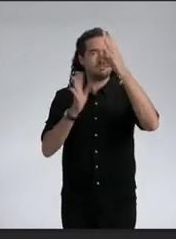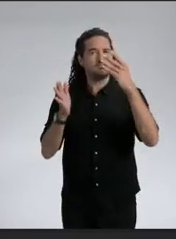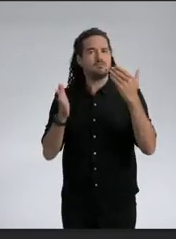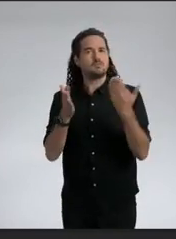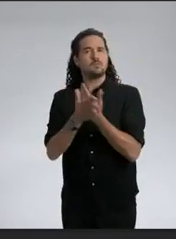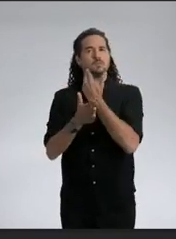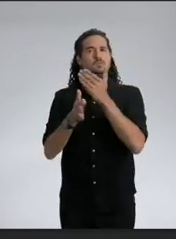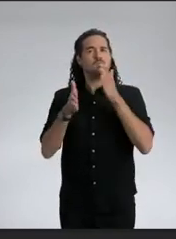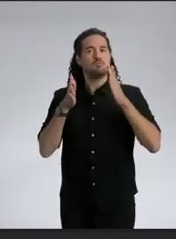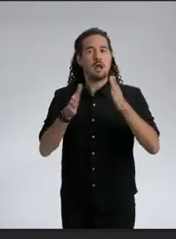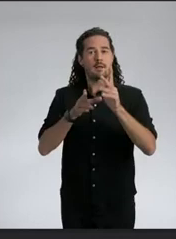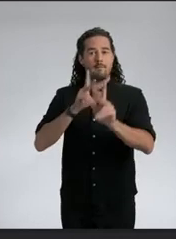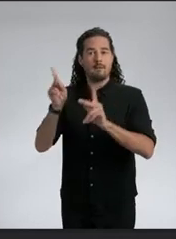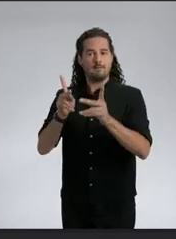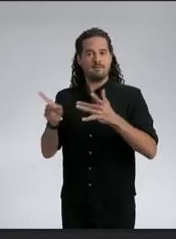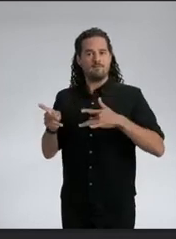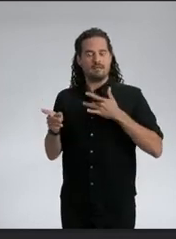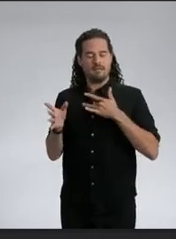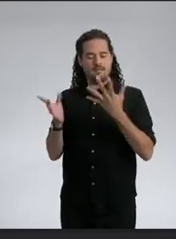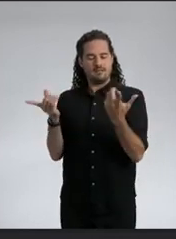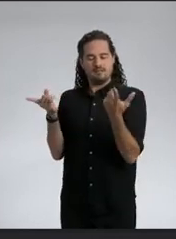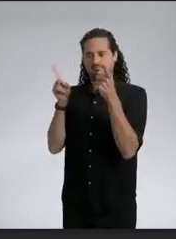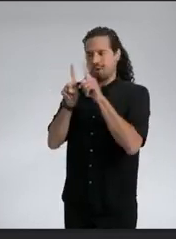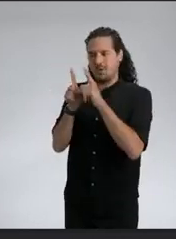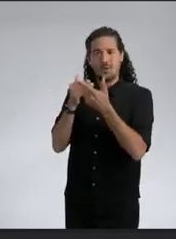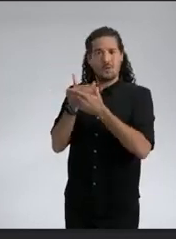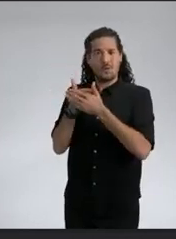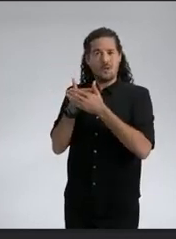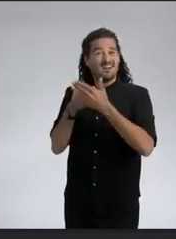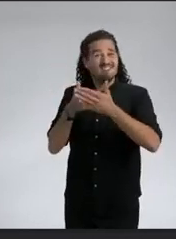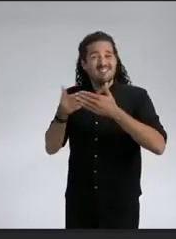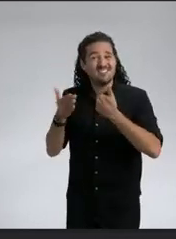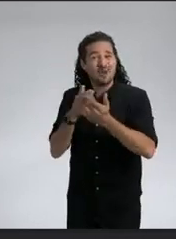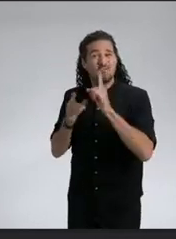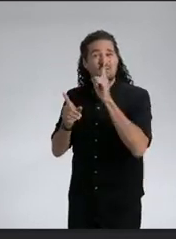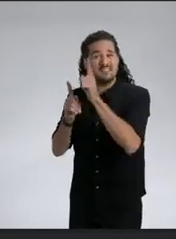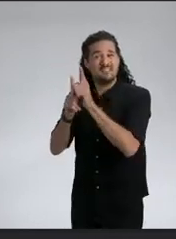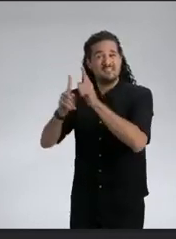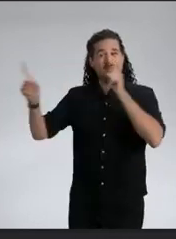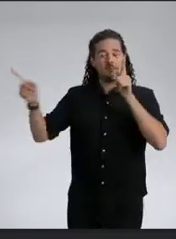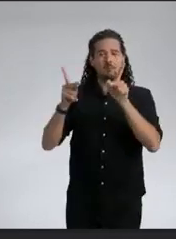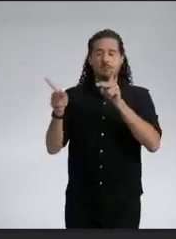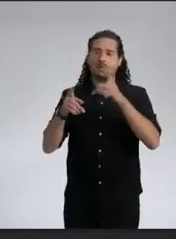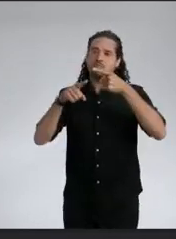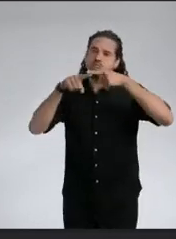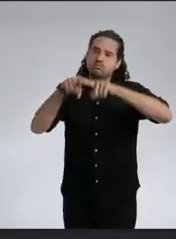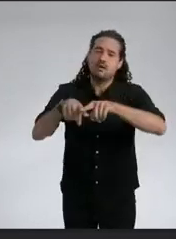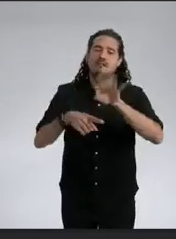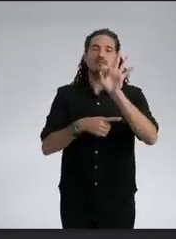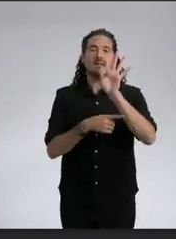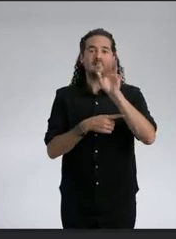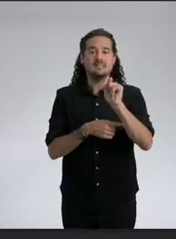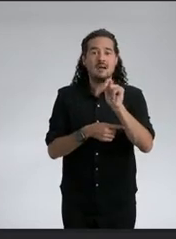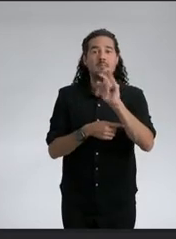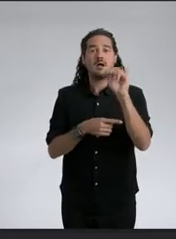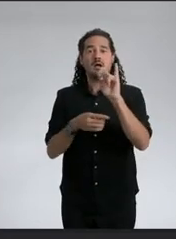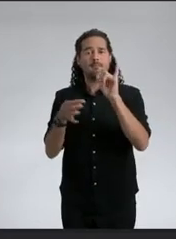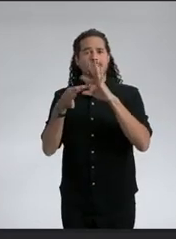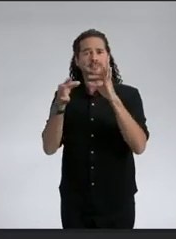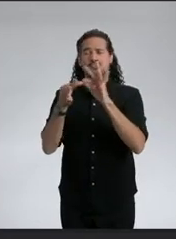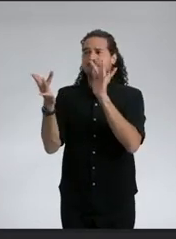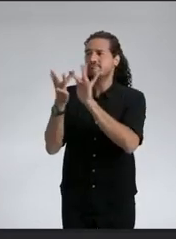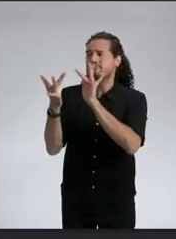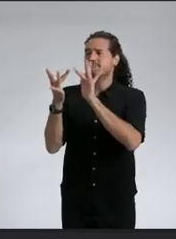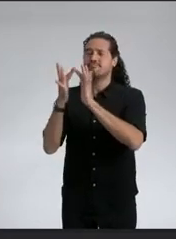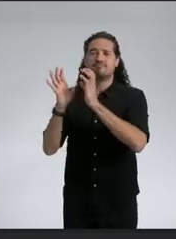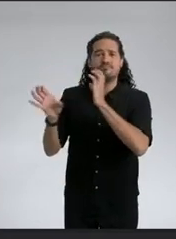people to feel a sense of togetherness while at a distance. And with people relying on FaceTime and iMessage more than ever to stay connected, it was